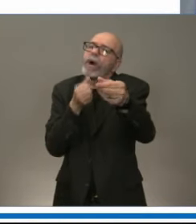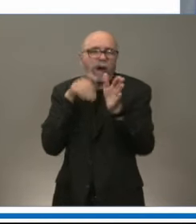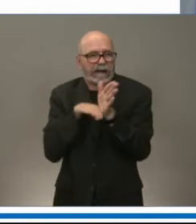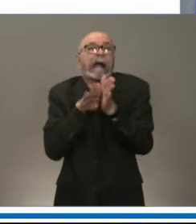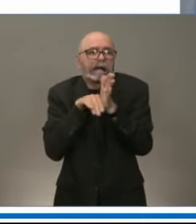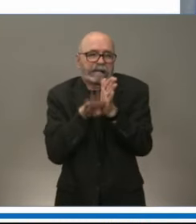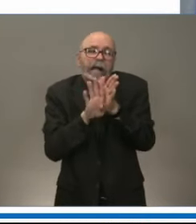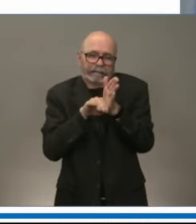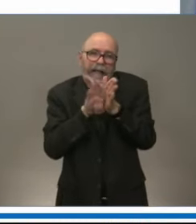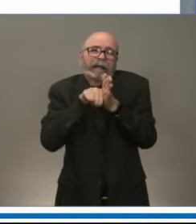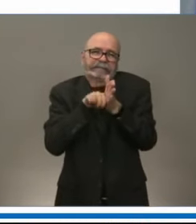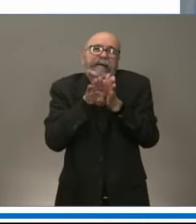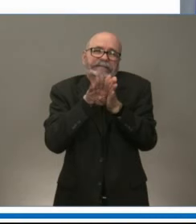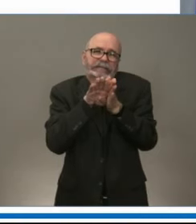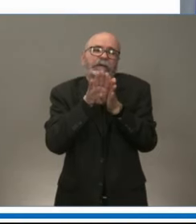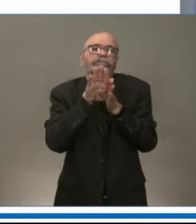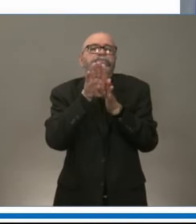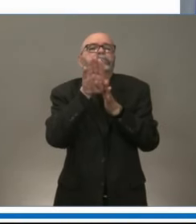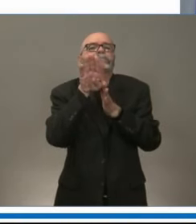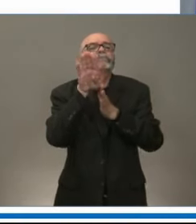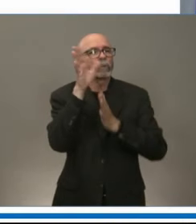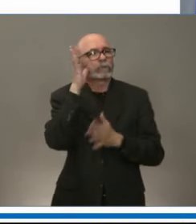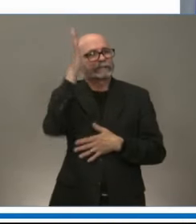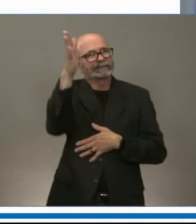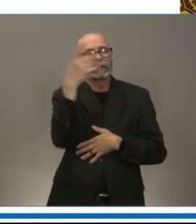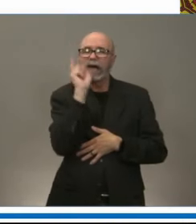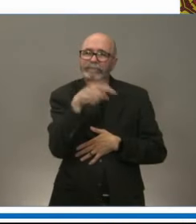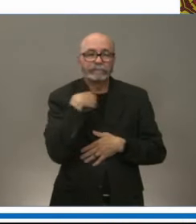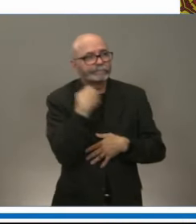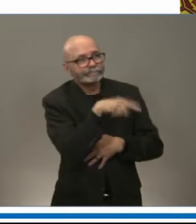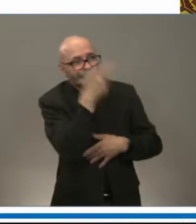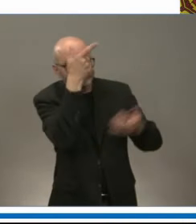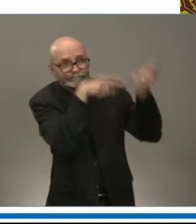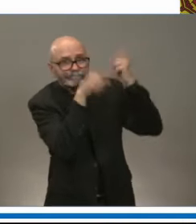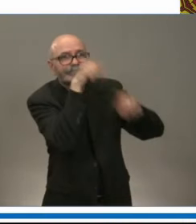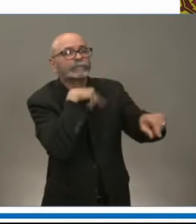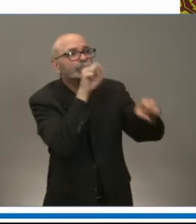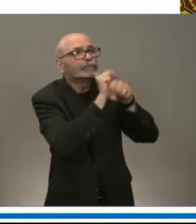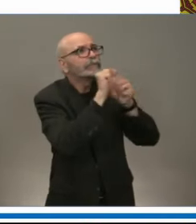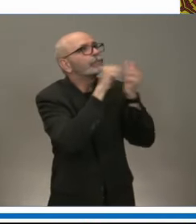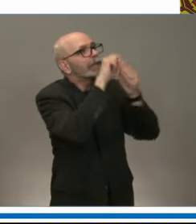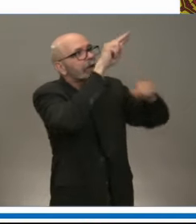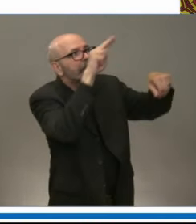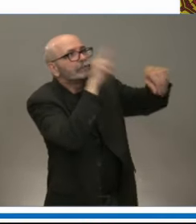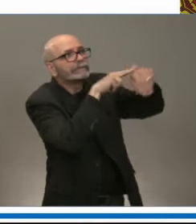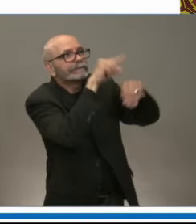with the programs that the national government has rolled out. Next, we'll go to the Halifax Examiner, Tim Bousquet.